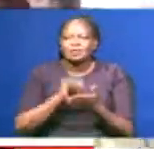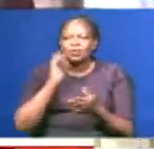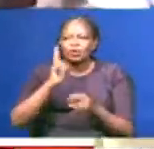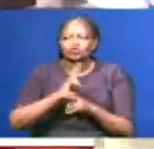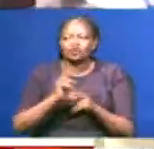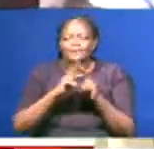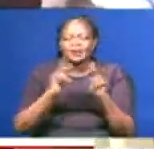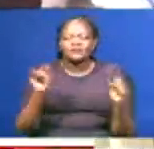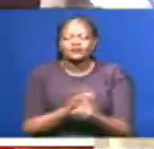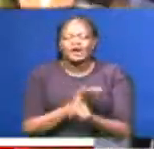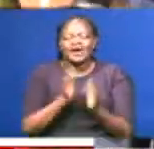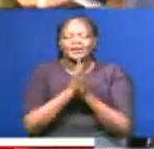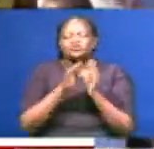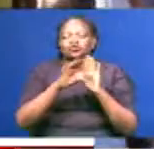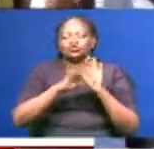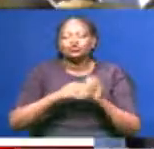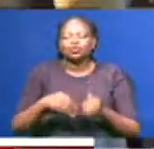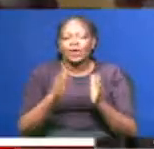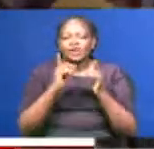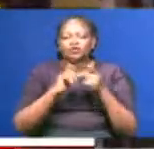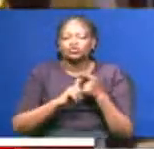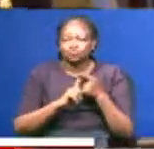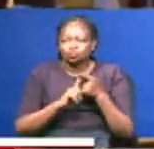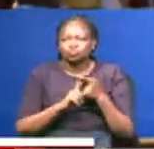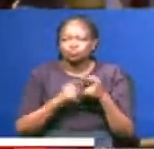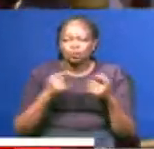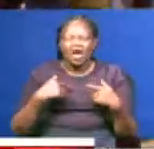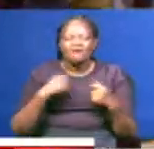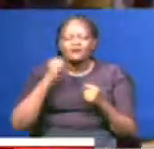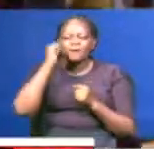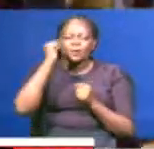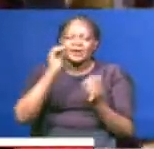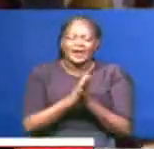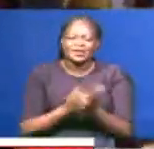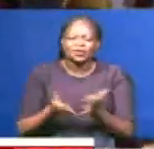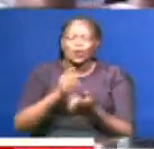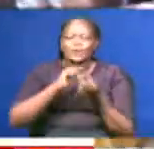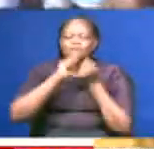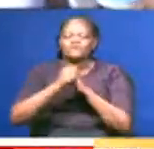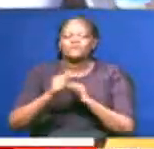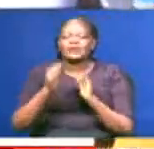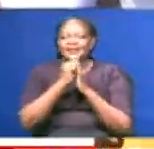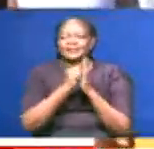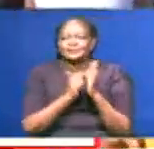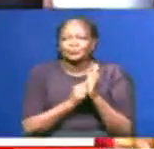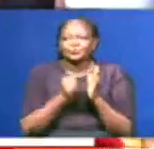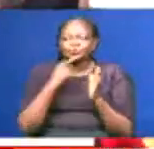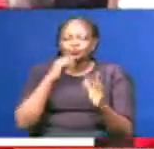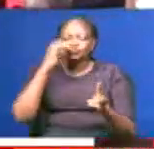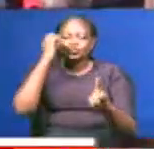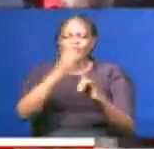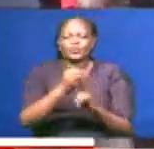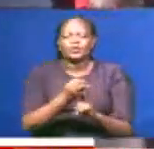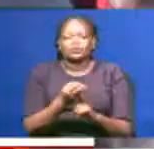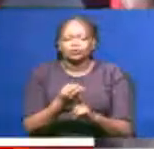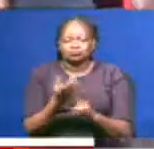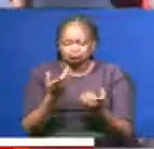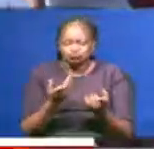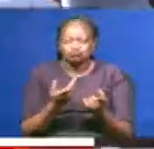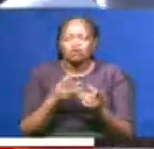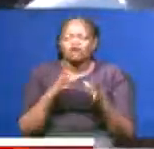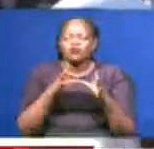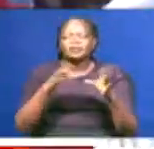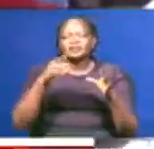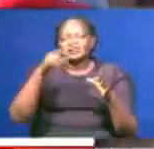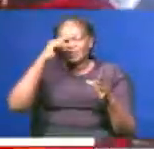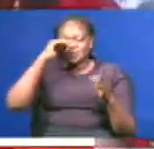and constitutional means to drive a political and economic reform agenda whose objective is to pressure the government to lower the